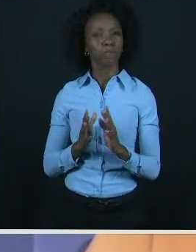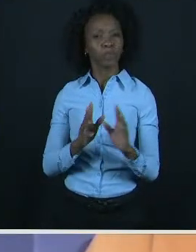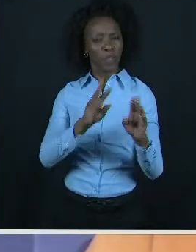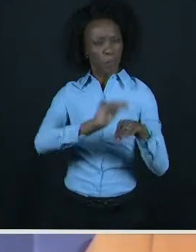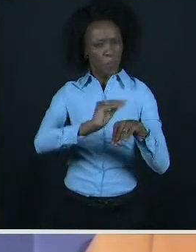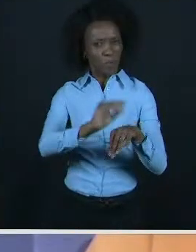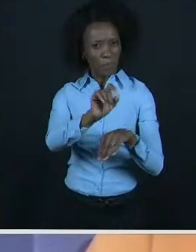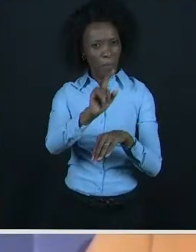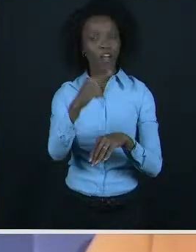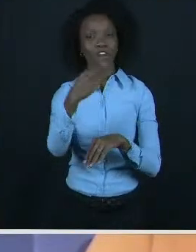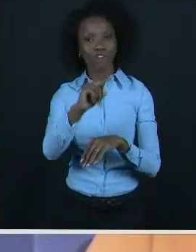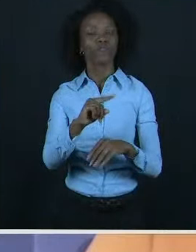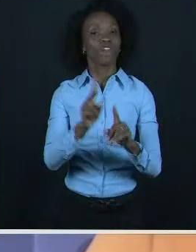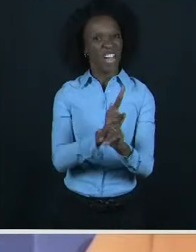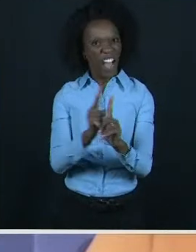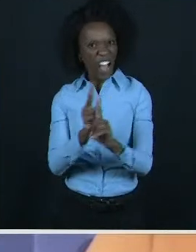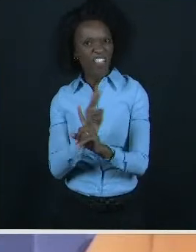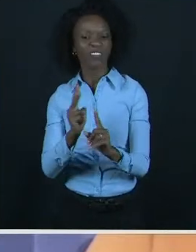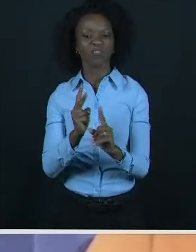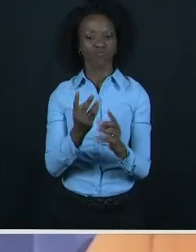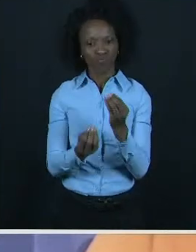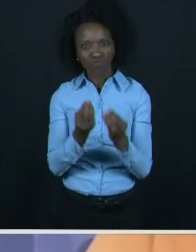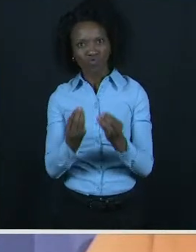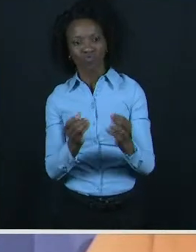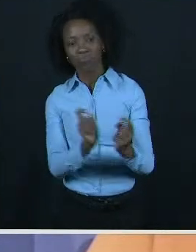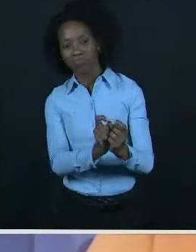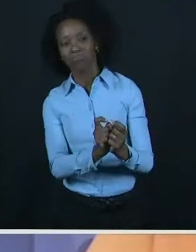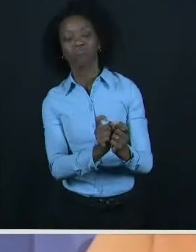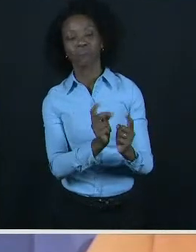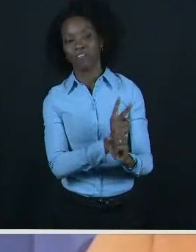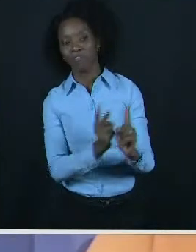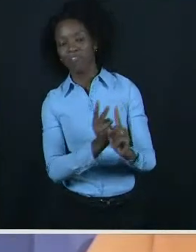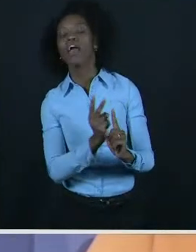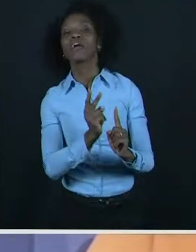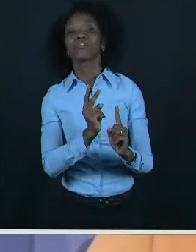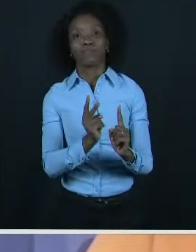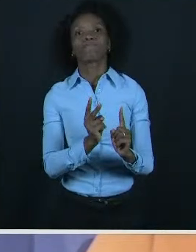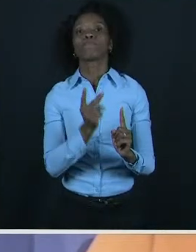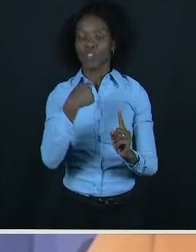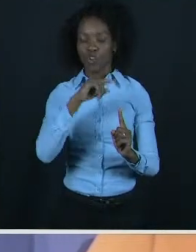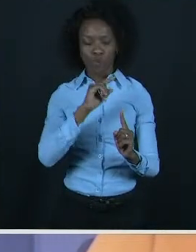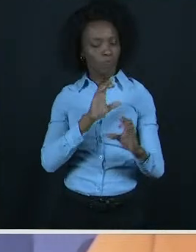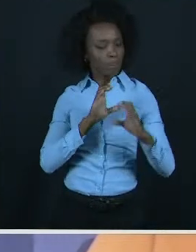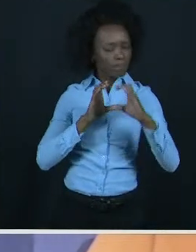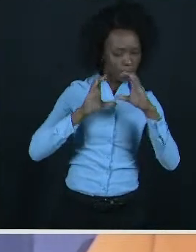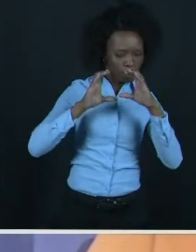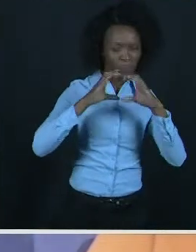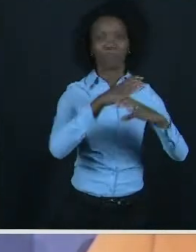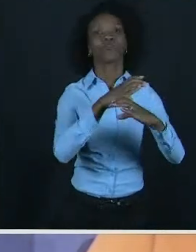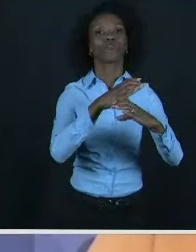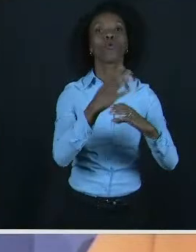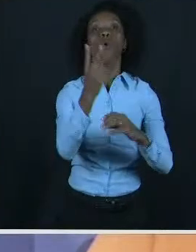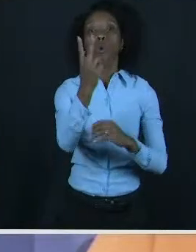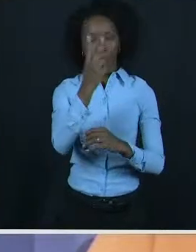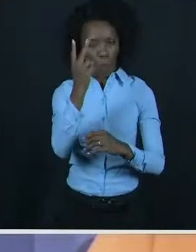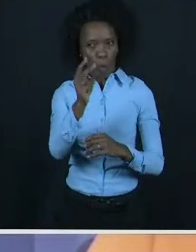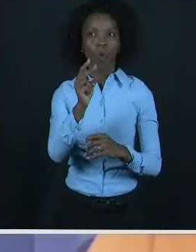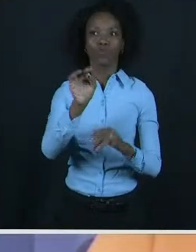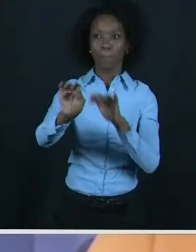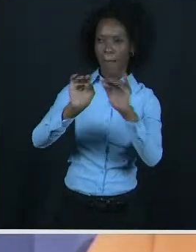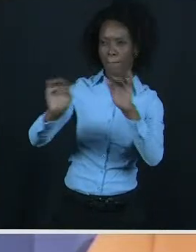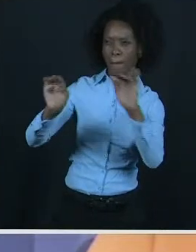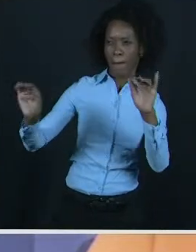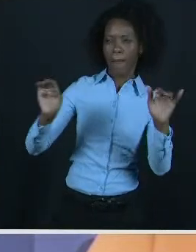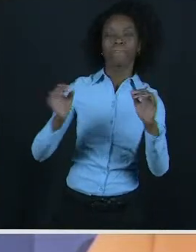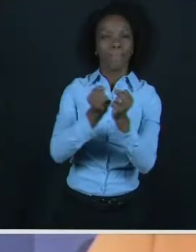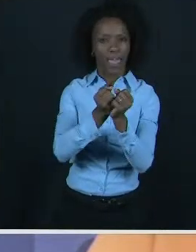children firmly on the national agenda and at the forefront of the minds of many South